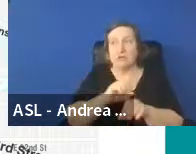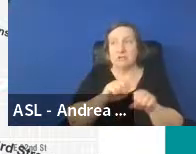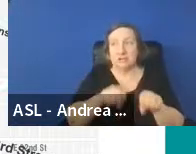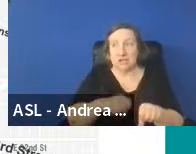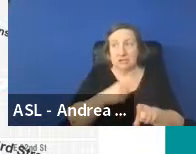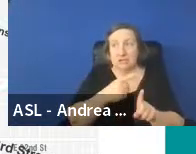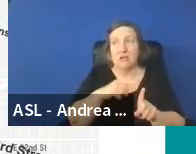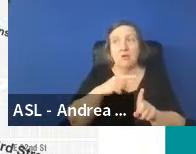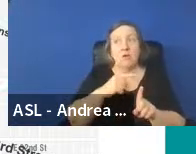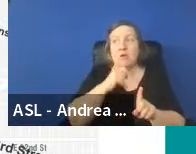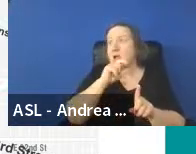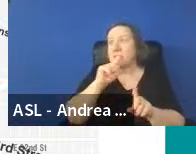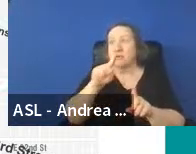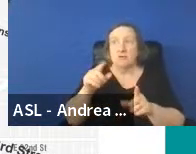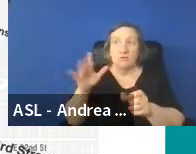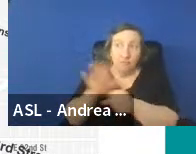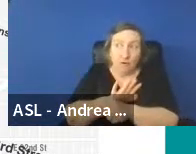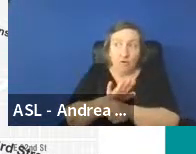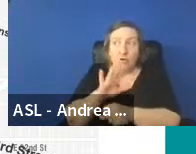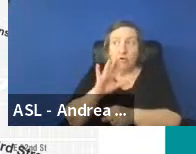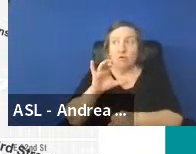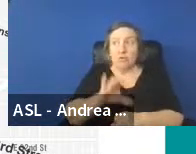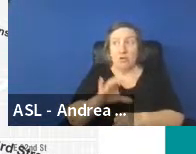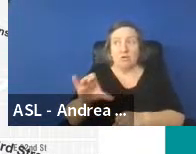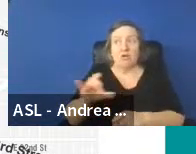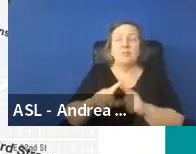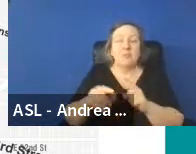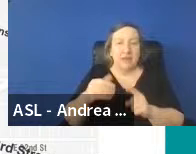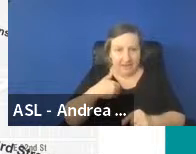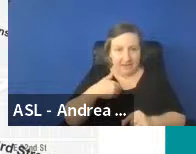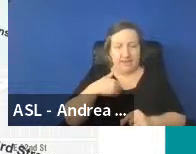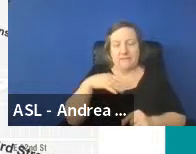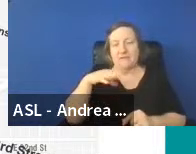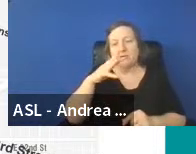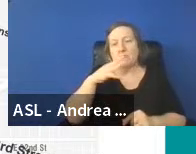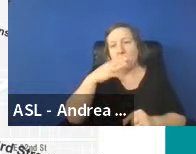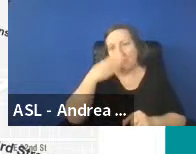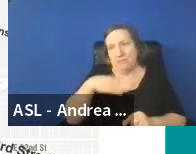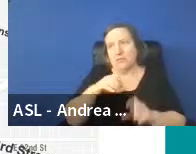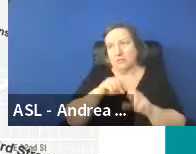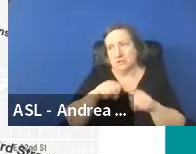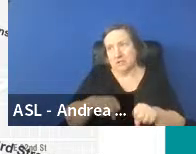go all the way to Clark College, but it does also include that waterfront station.